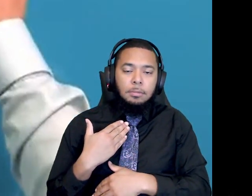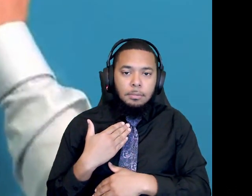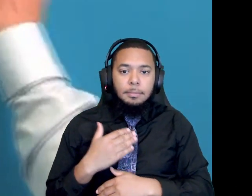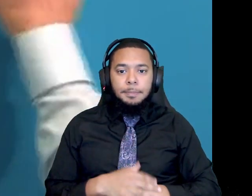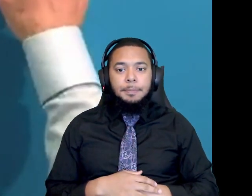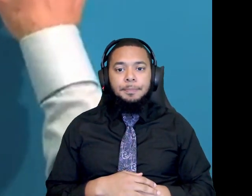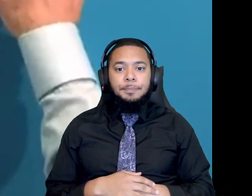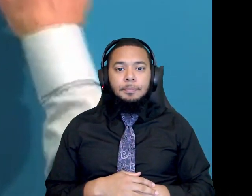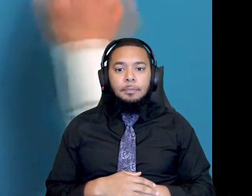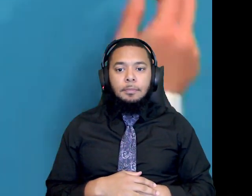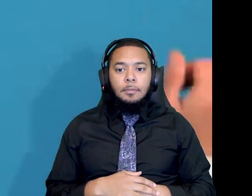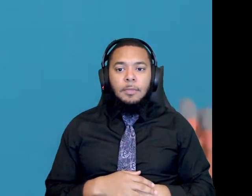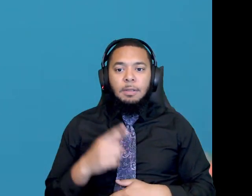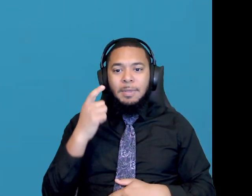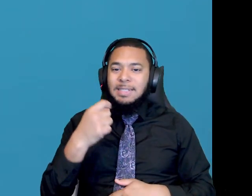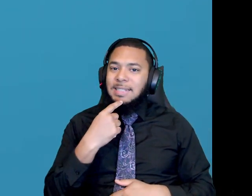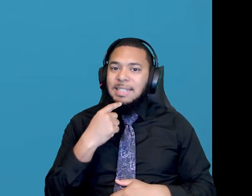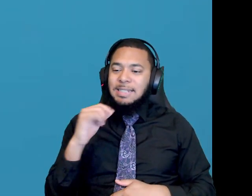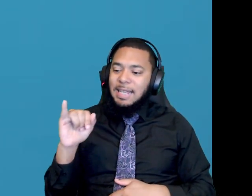incoming, and that was for